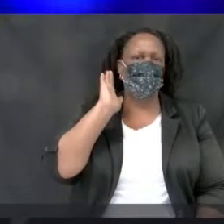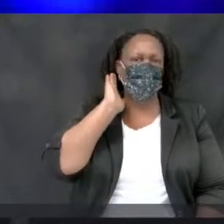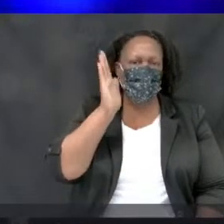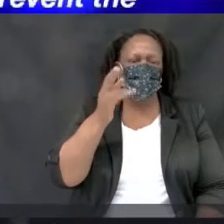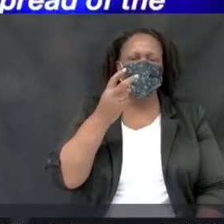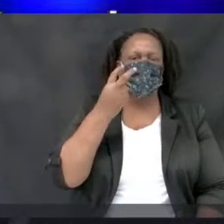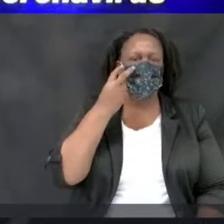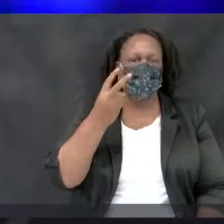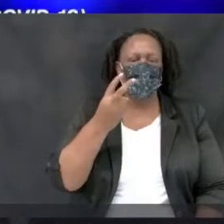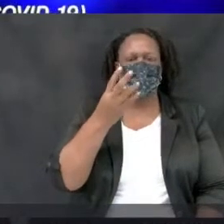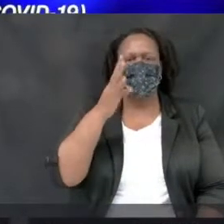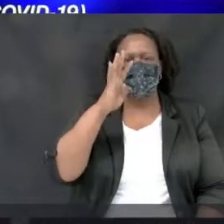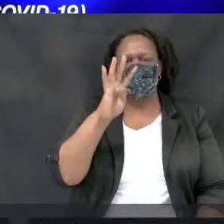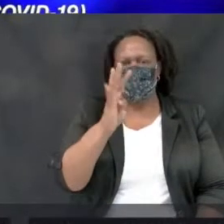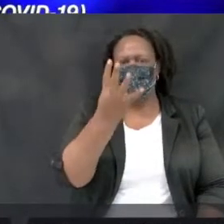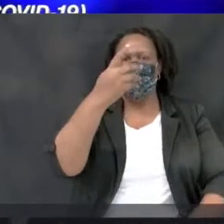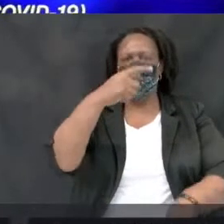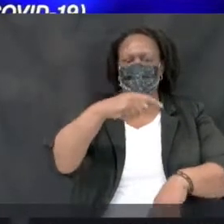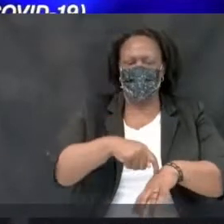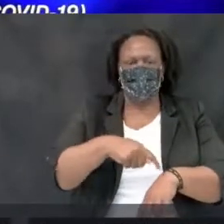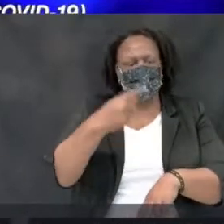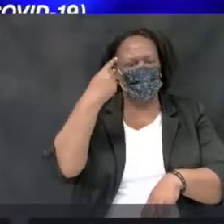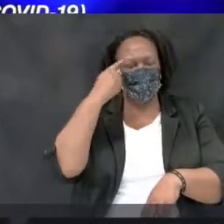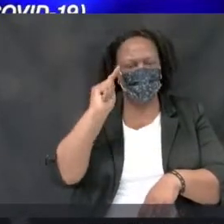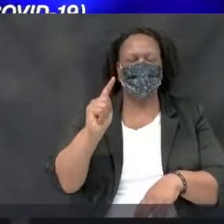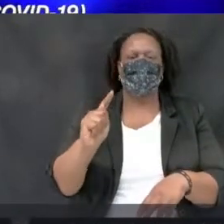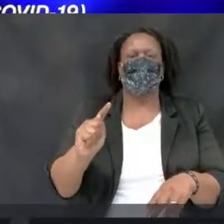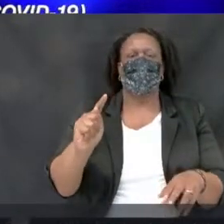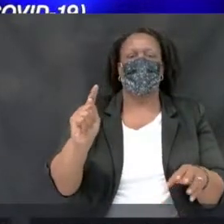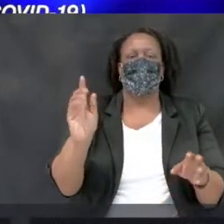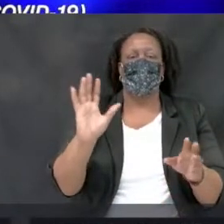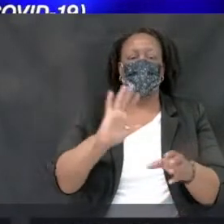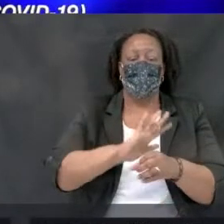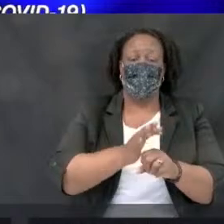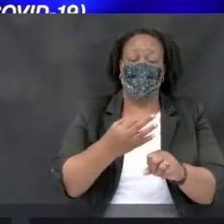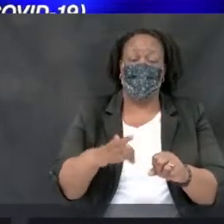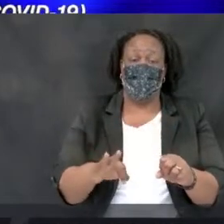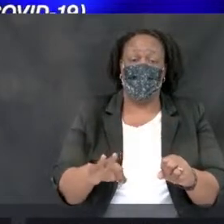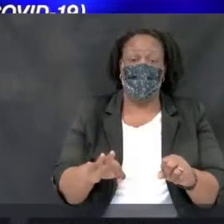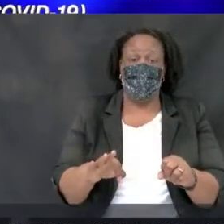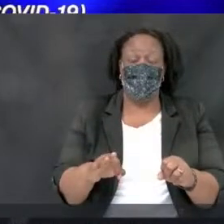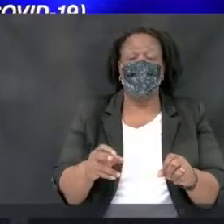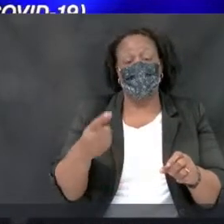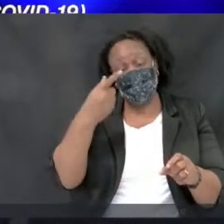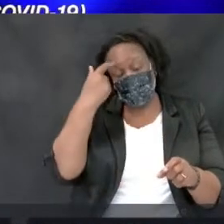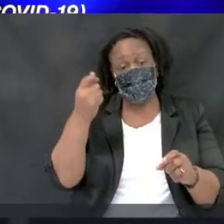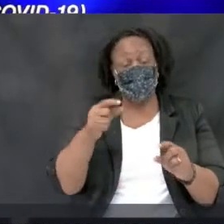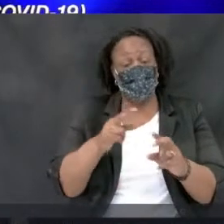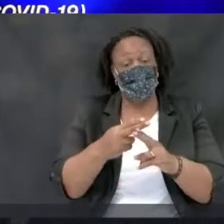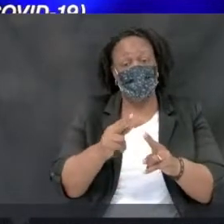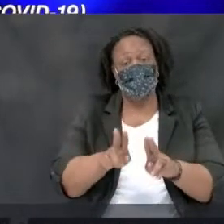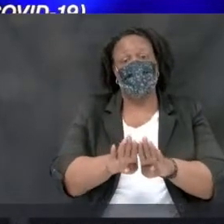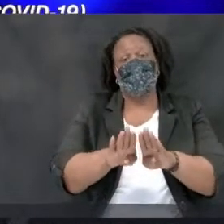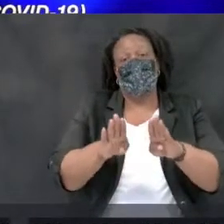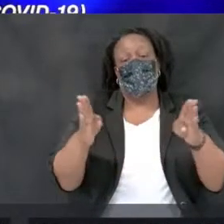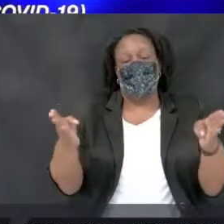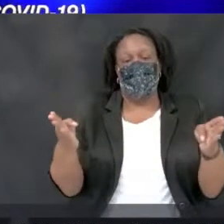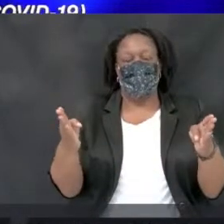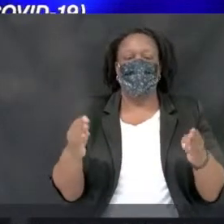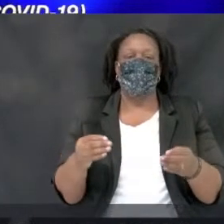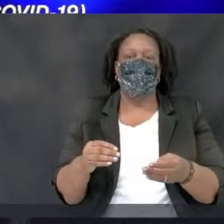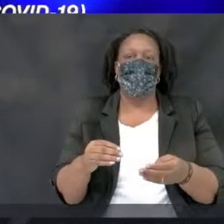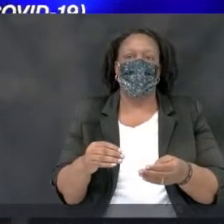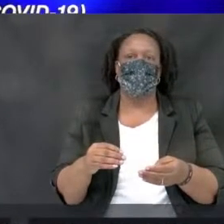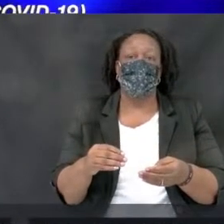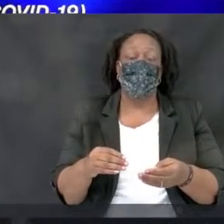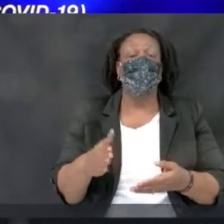a fourth wave as we move to open up our country and the economy? A number of countries in Europe are in the